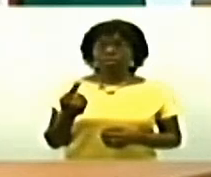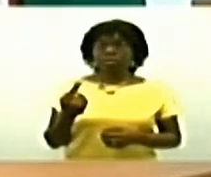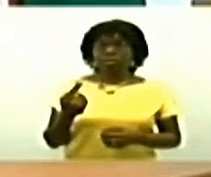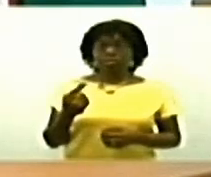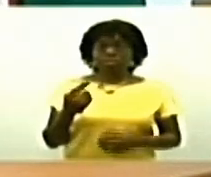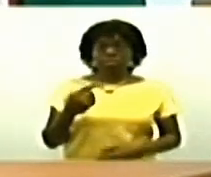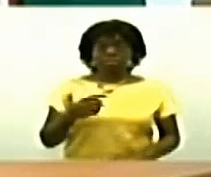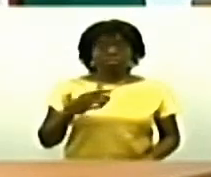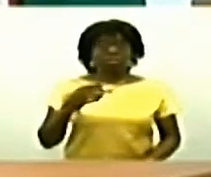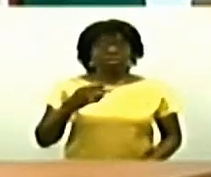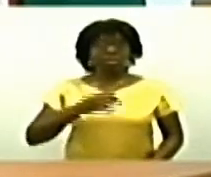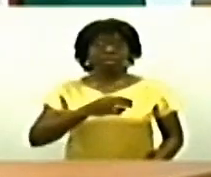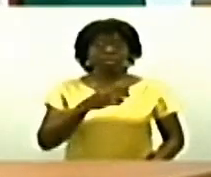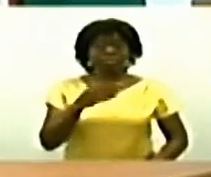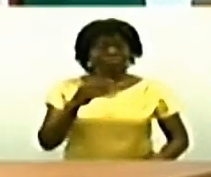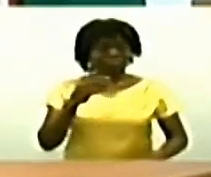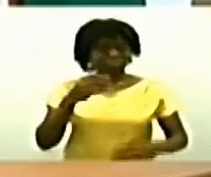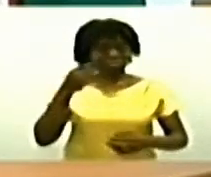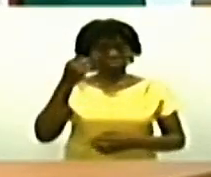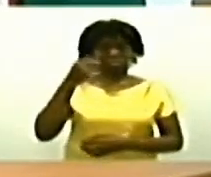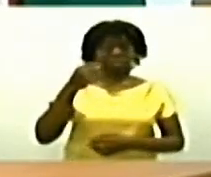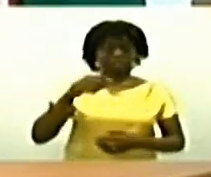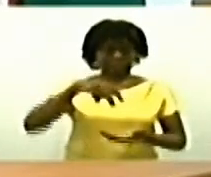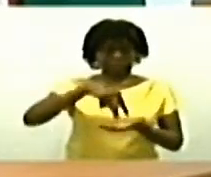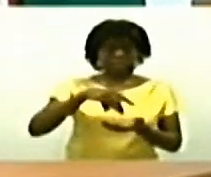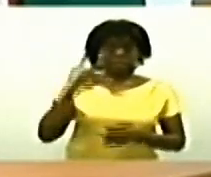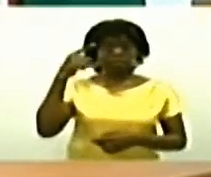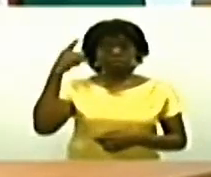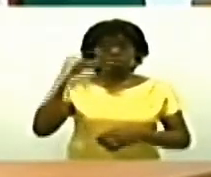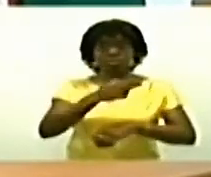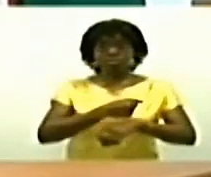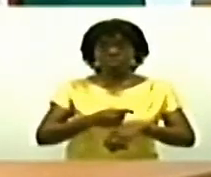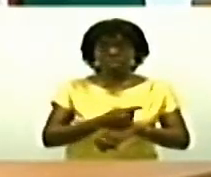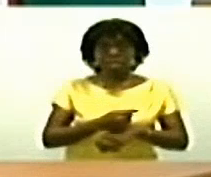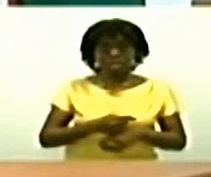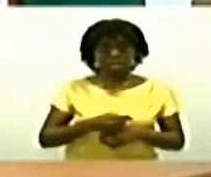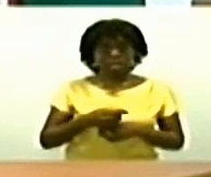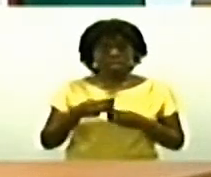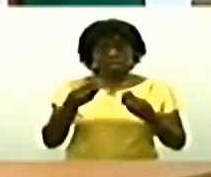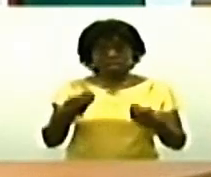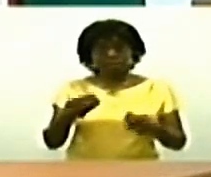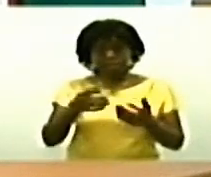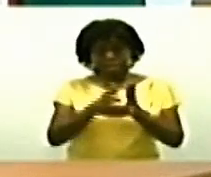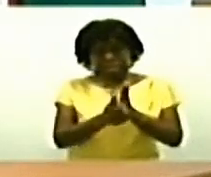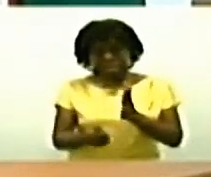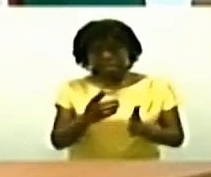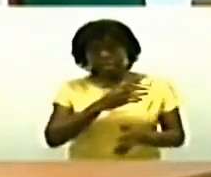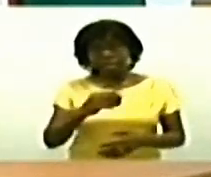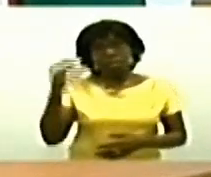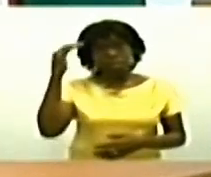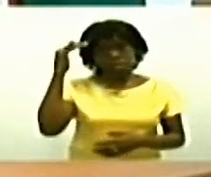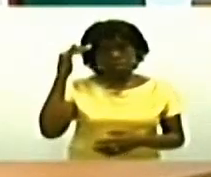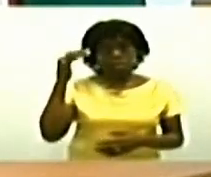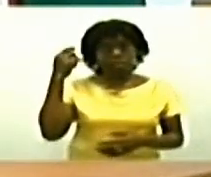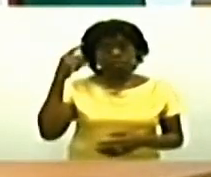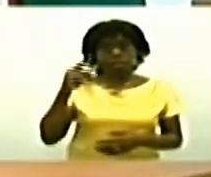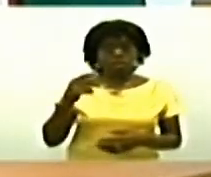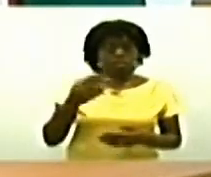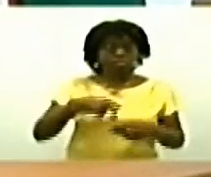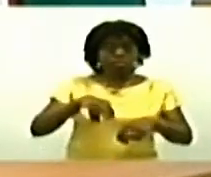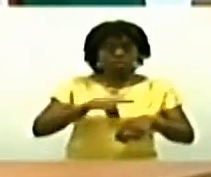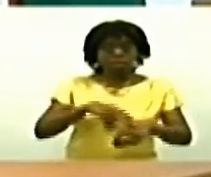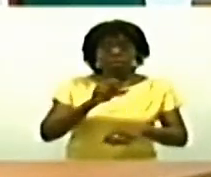patriotic Grenadian, putting your skills and knowledge to the benefit of the ordinary working